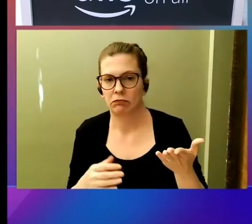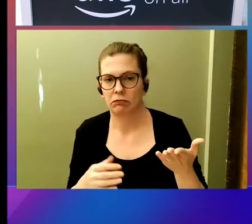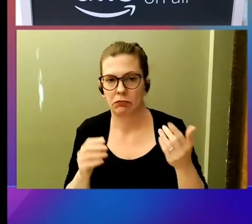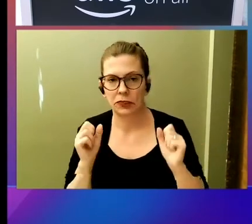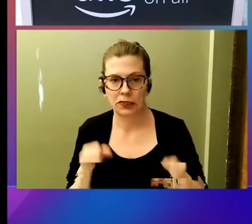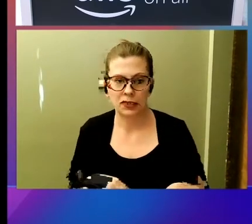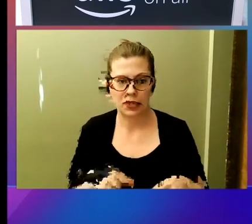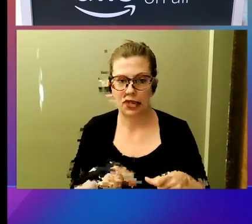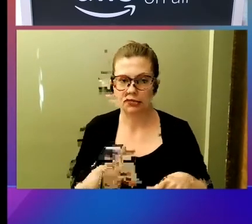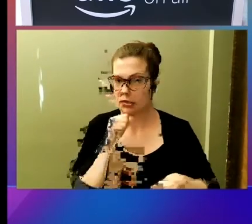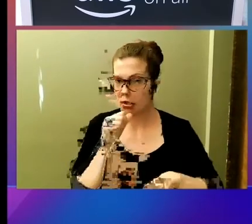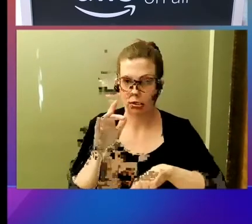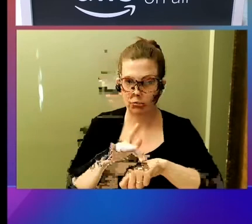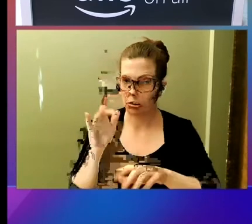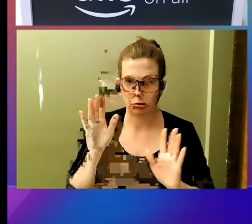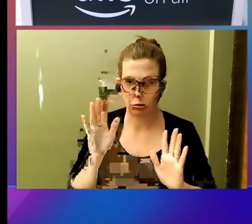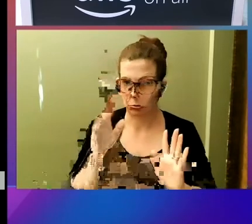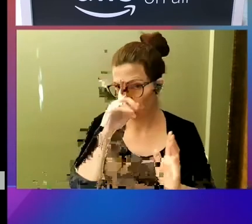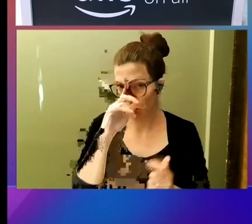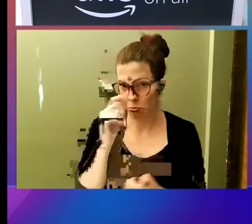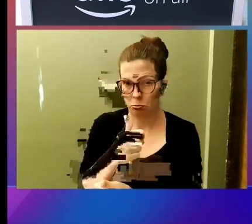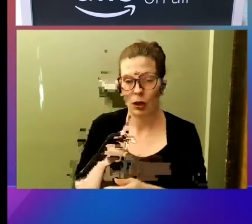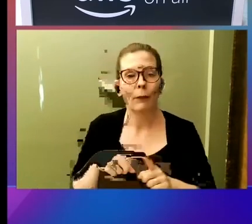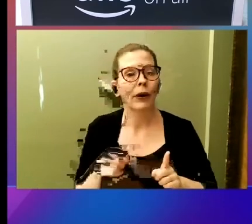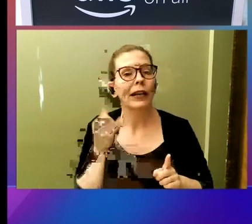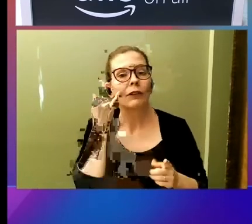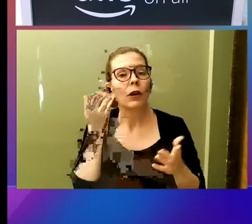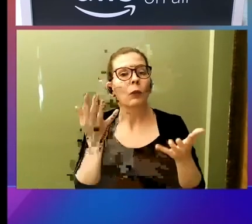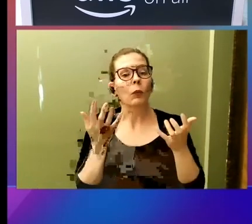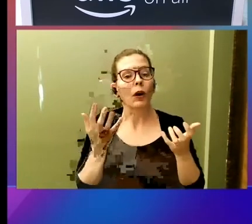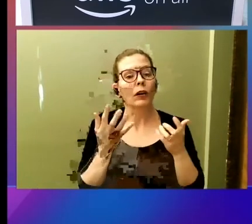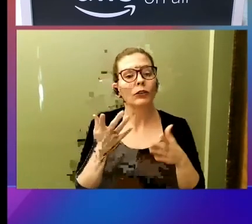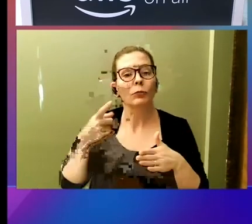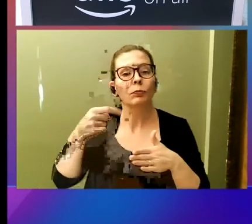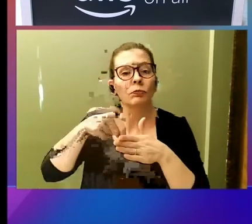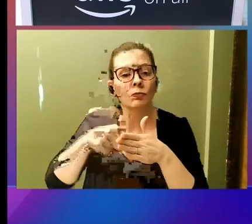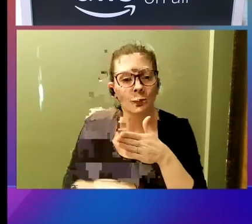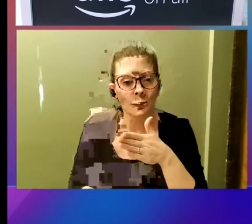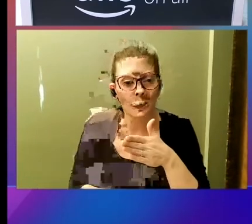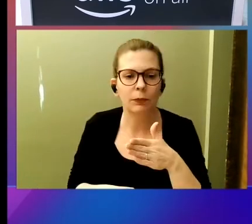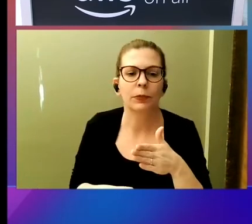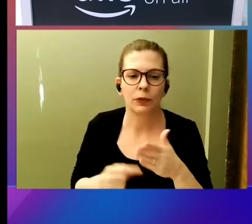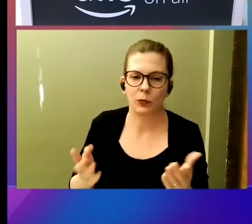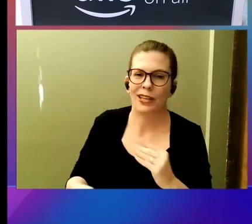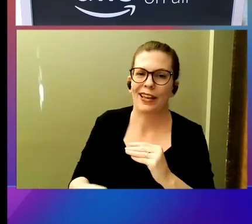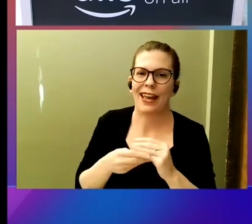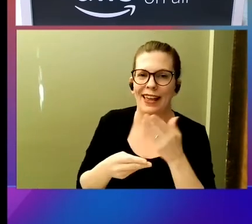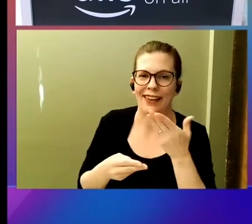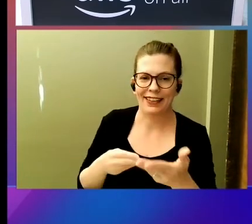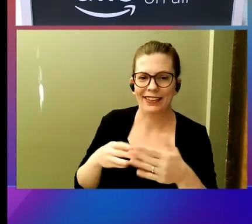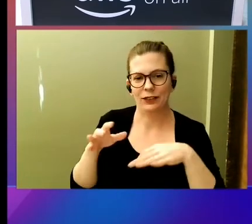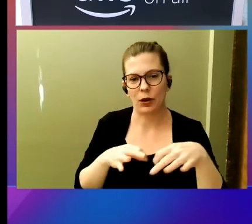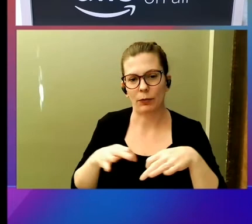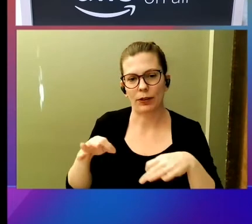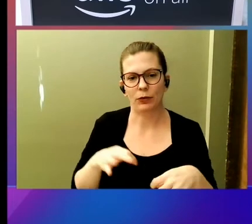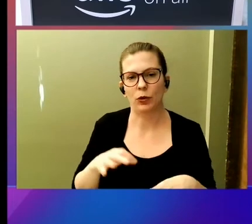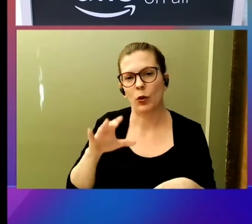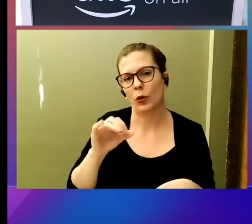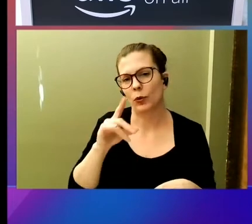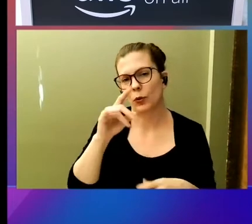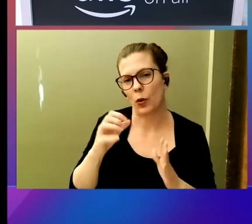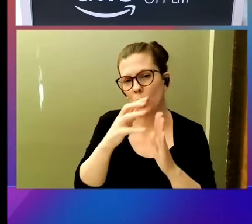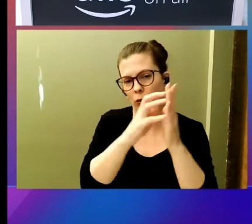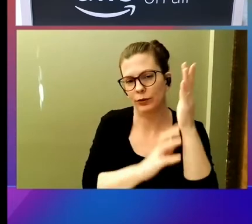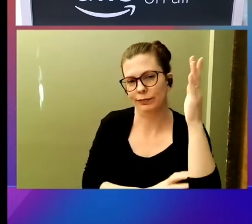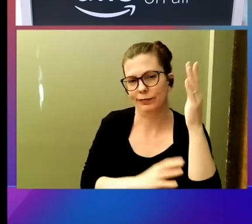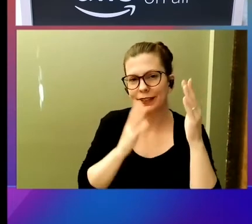all. However, for those who want to dig deeper, we put this walk me through this code experience here. Before that, of course,